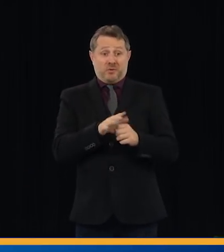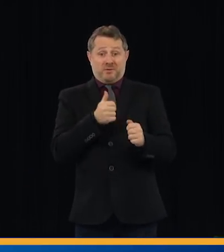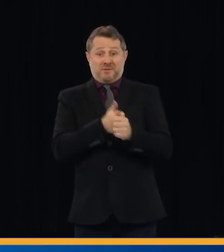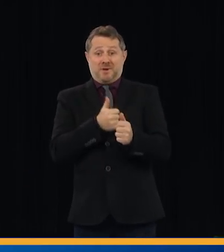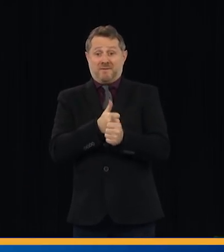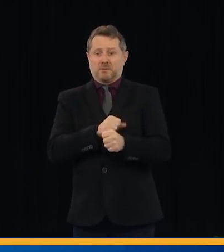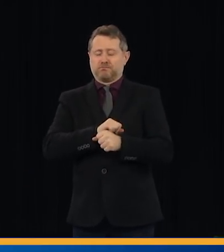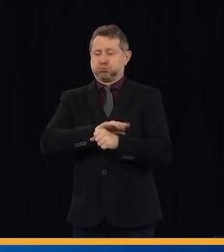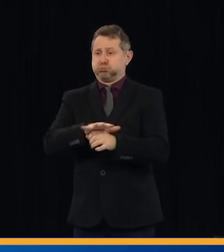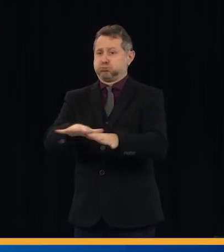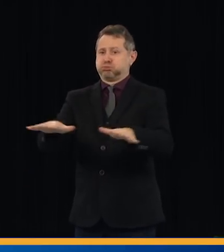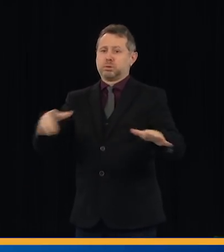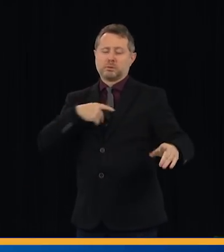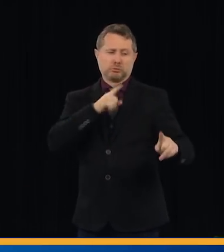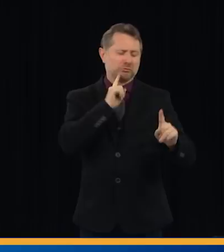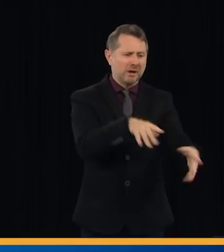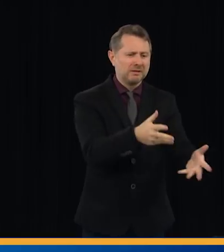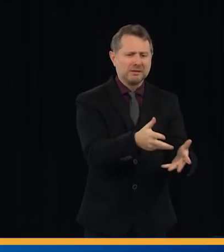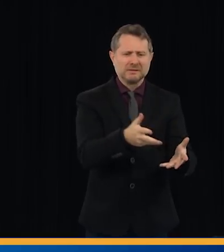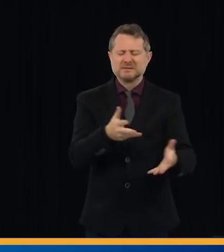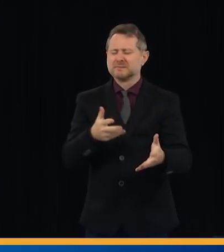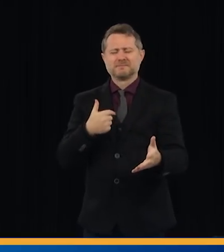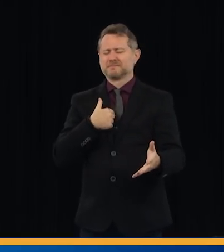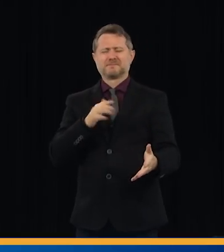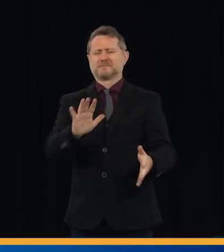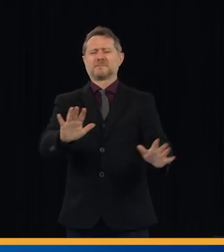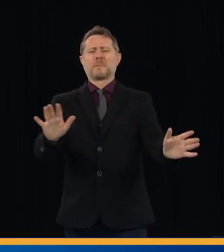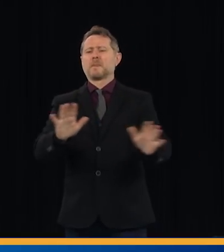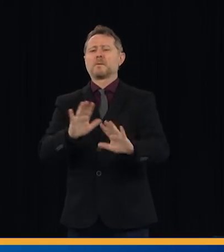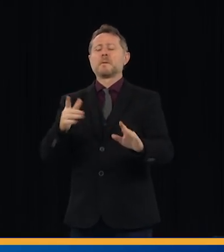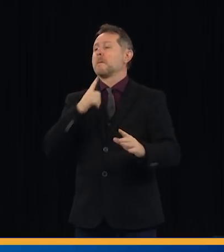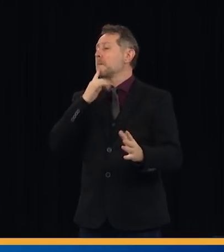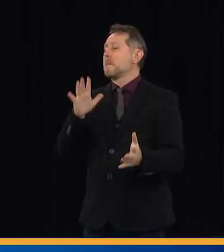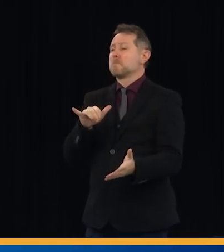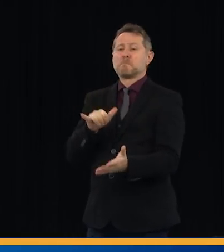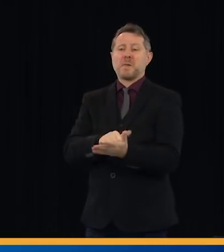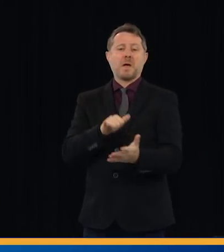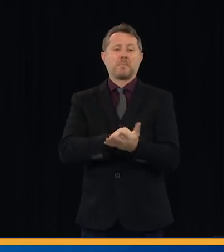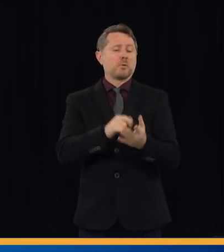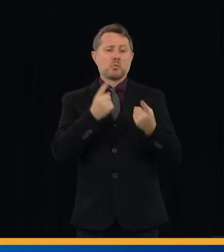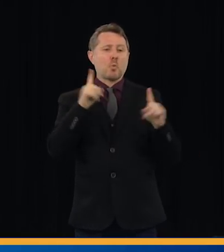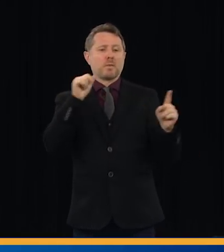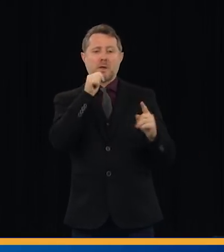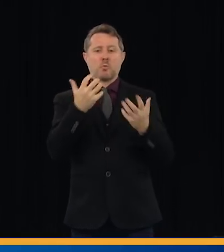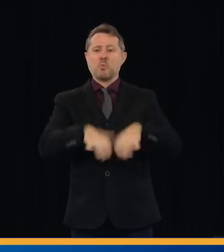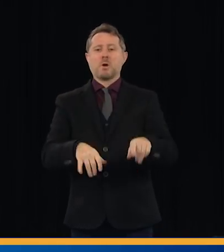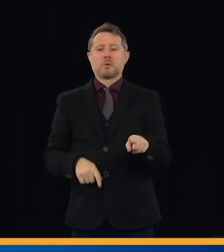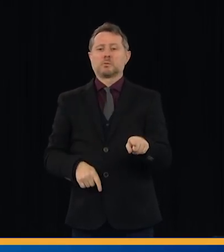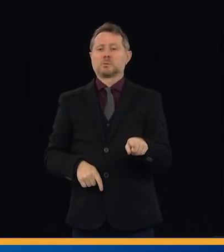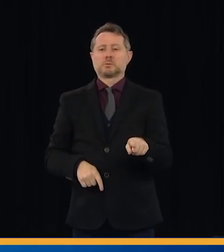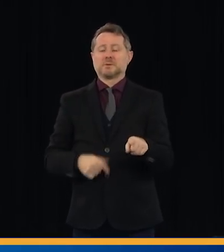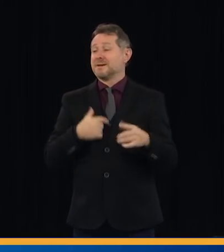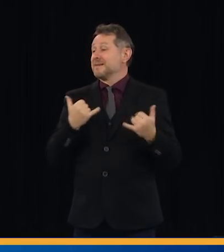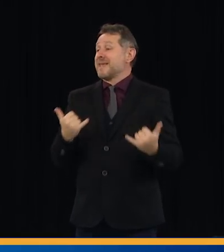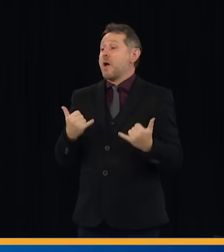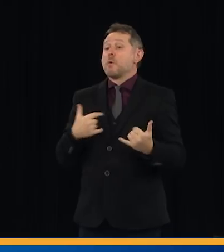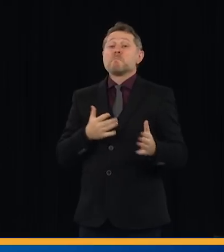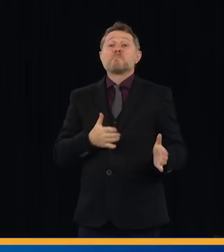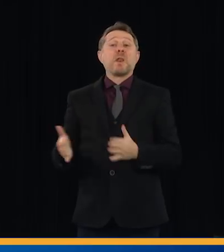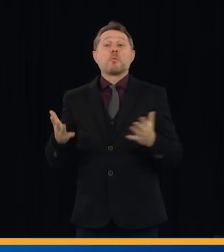we respond. No, you don't win on defense. You win on offense. You have to get ahead of